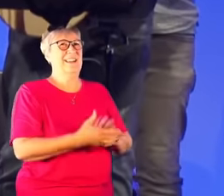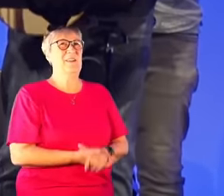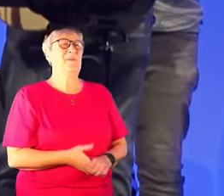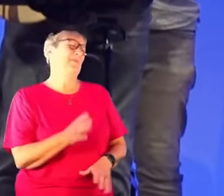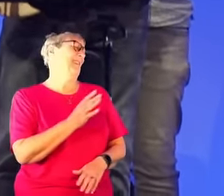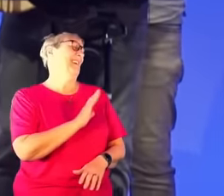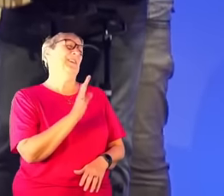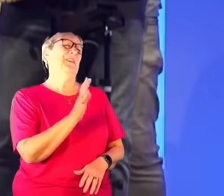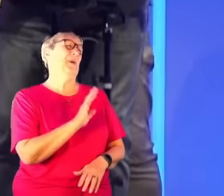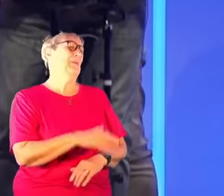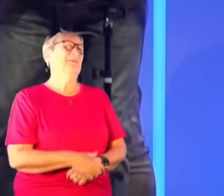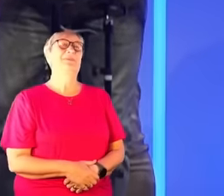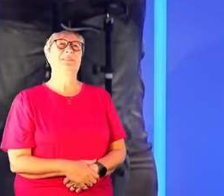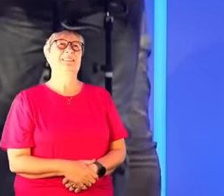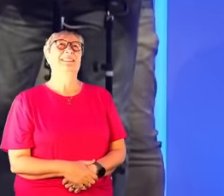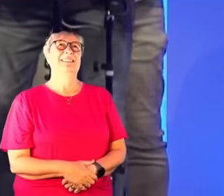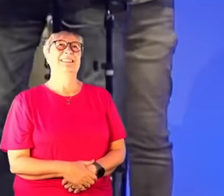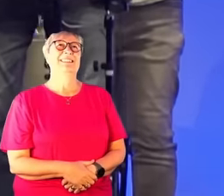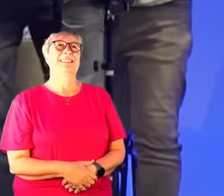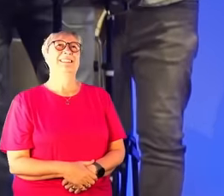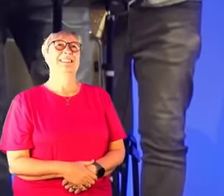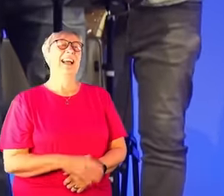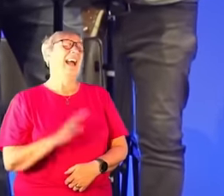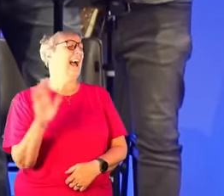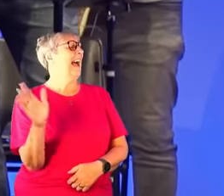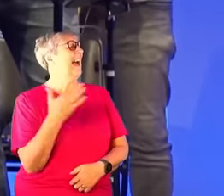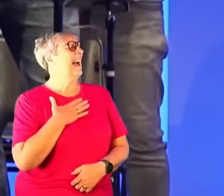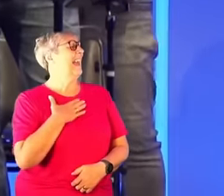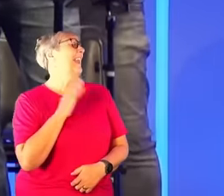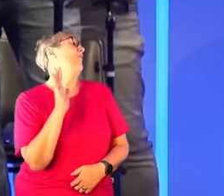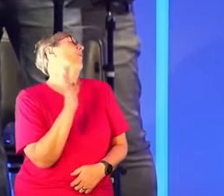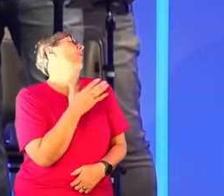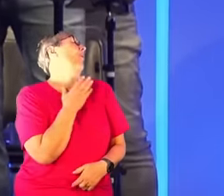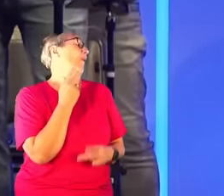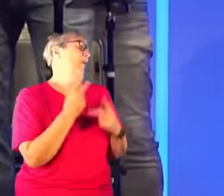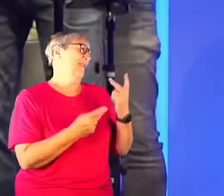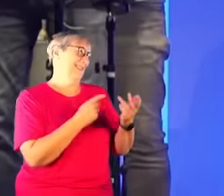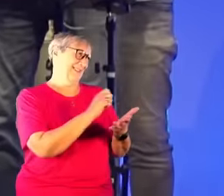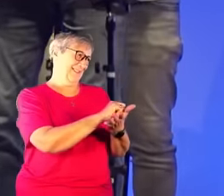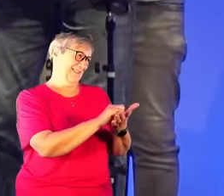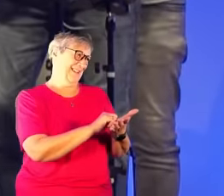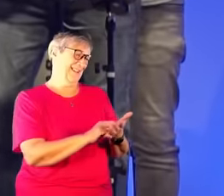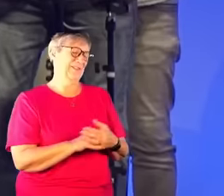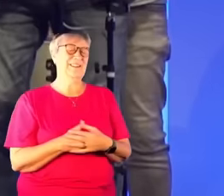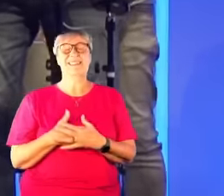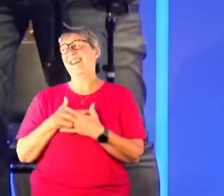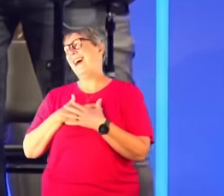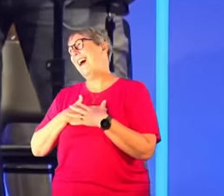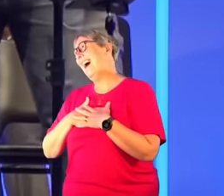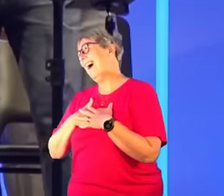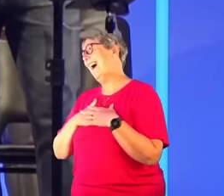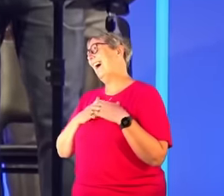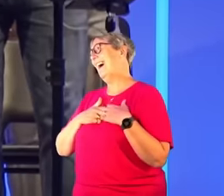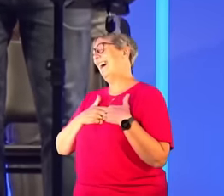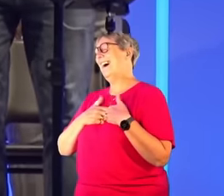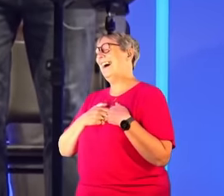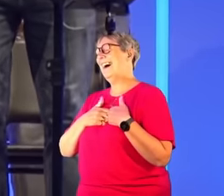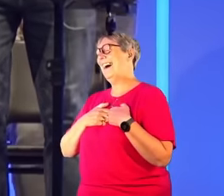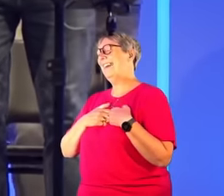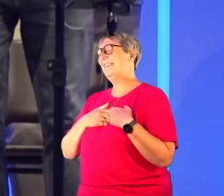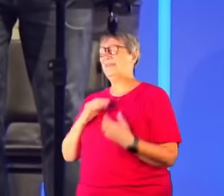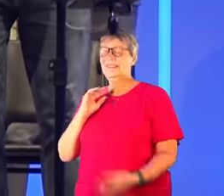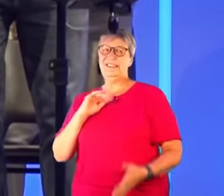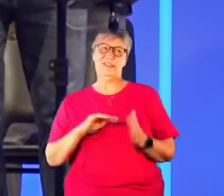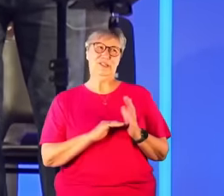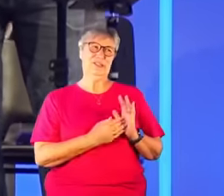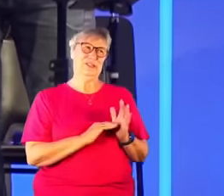No, I couldn't possibly say. I really like all of the songs you've written, Colin. Oh, they're all great. That was really cheesy.